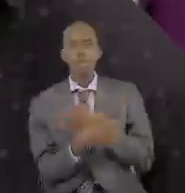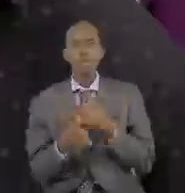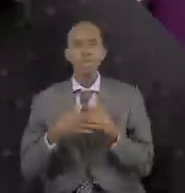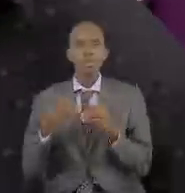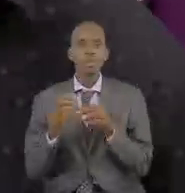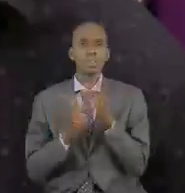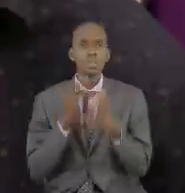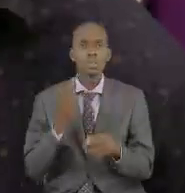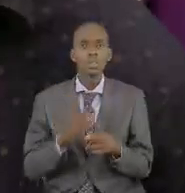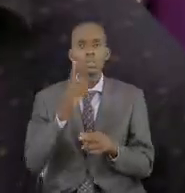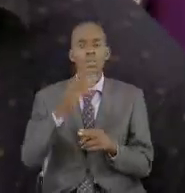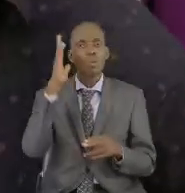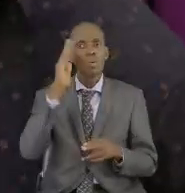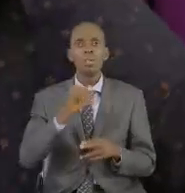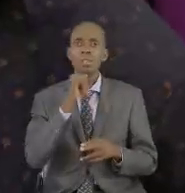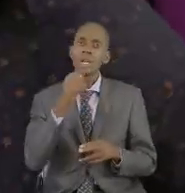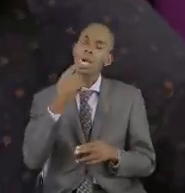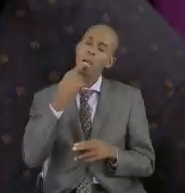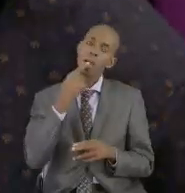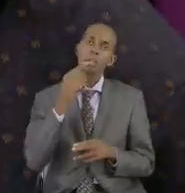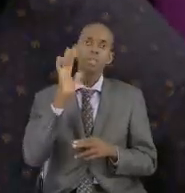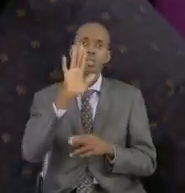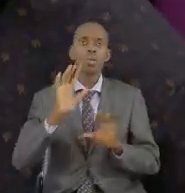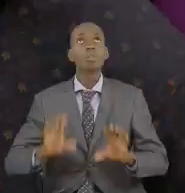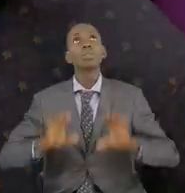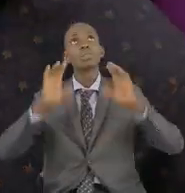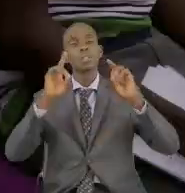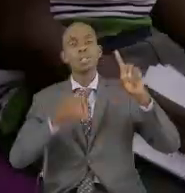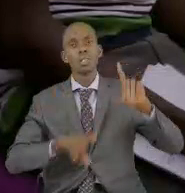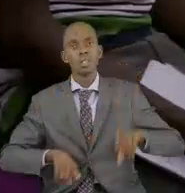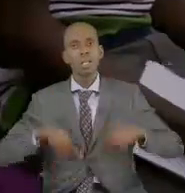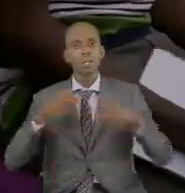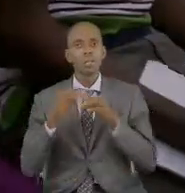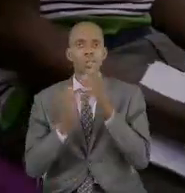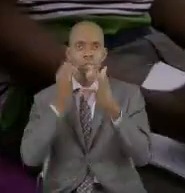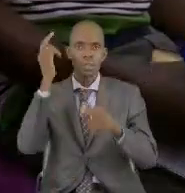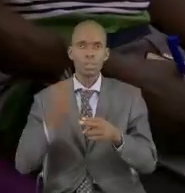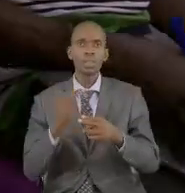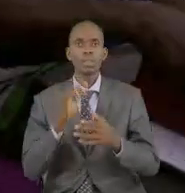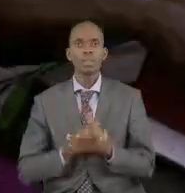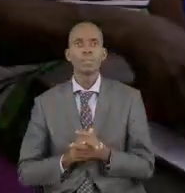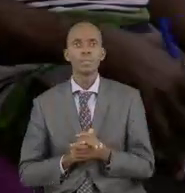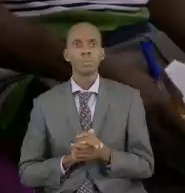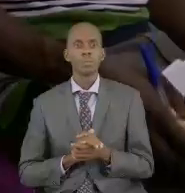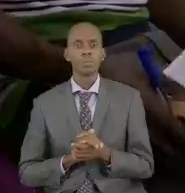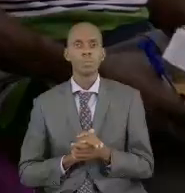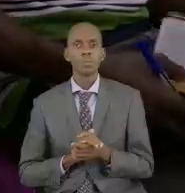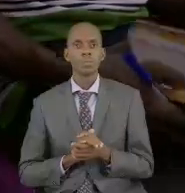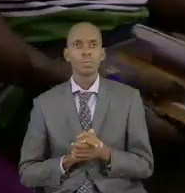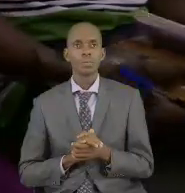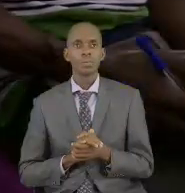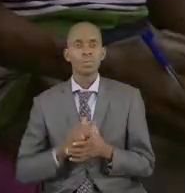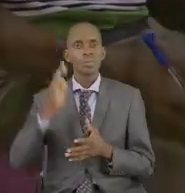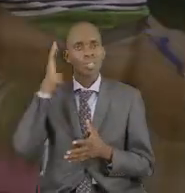not regret your consecrated life in Jesus' name. Shall be